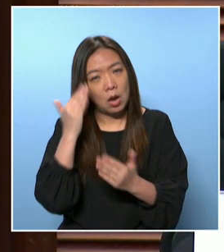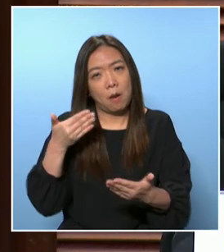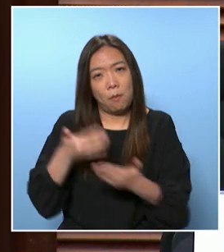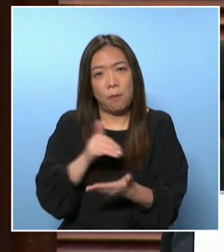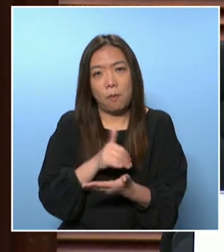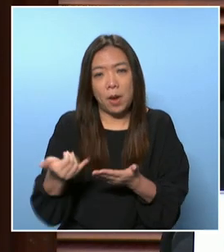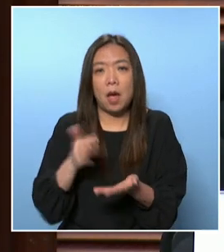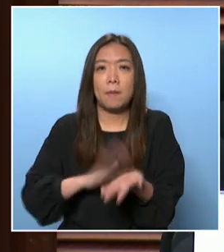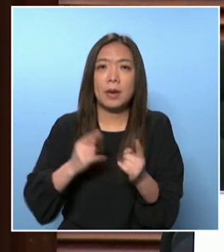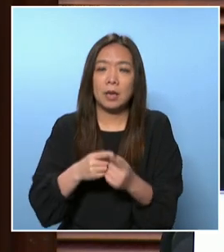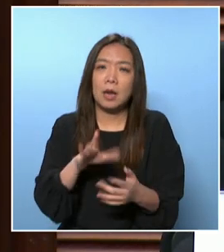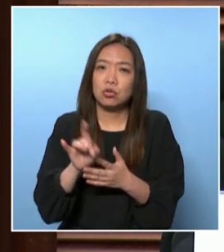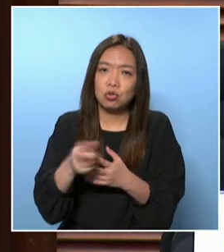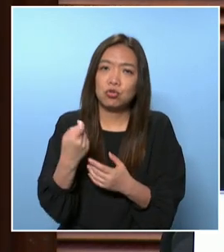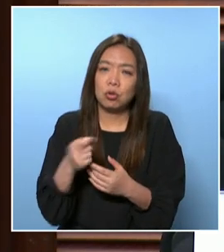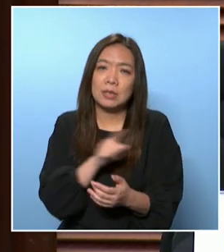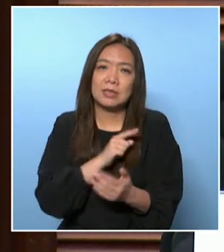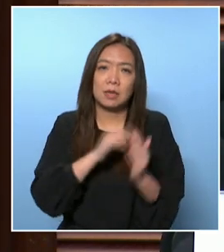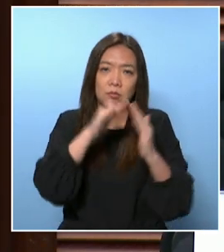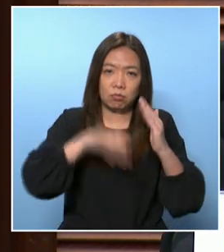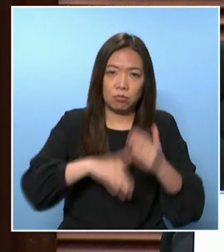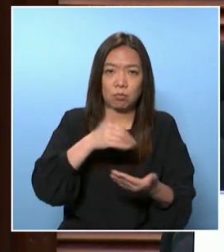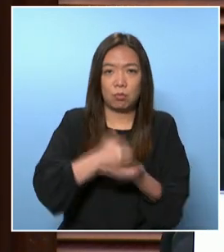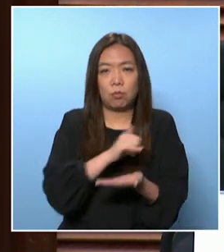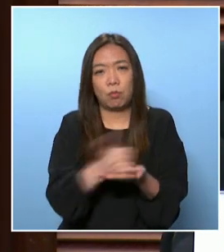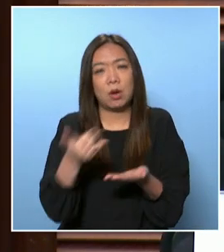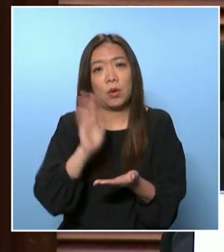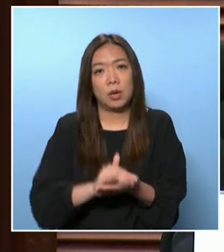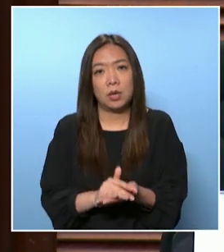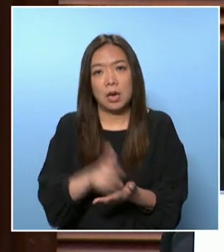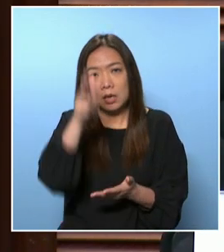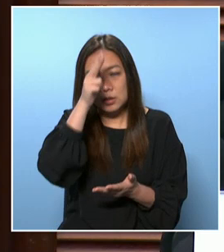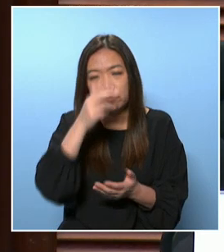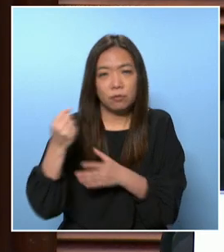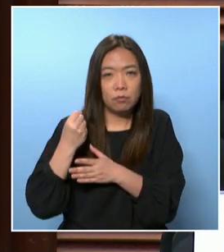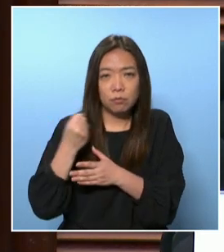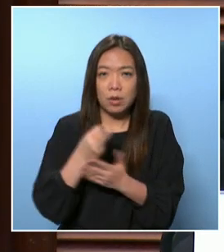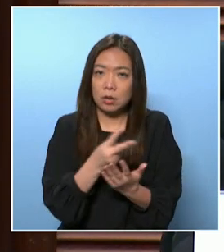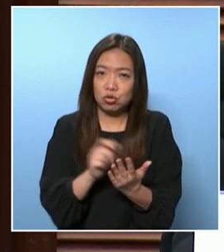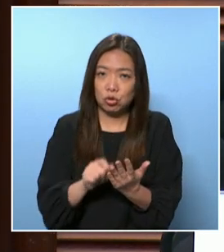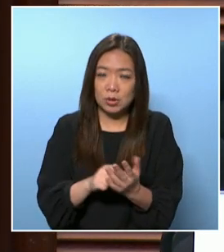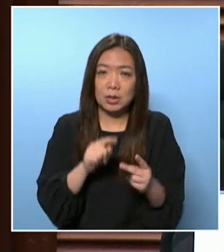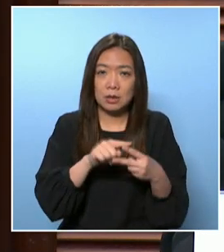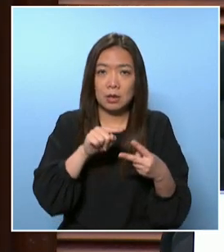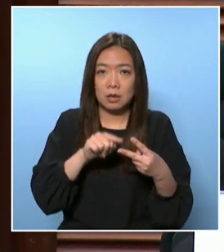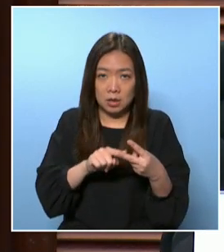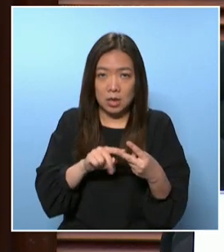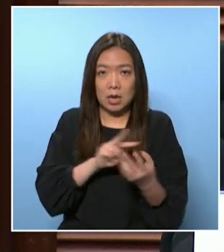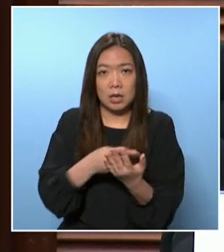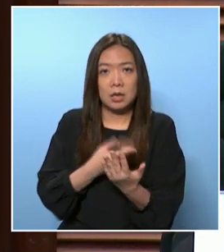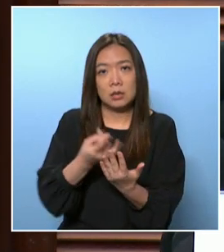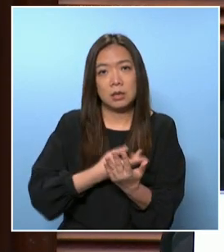the terminally ill residents in these institutions will choose to die in place. The government